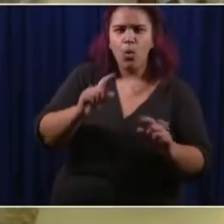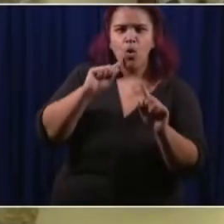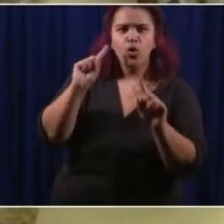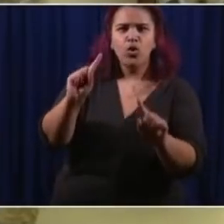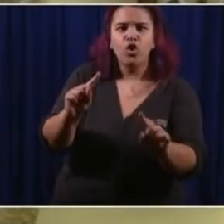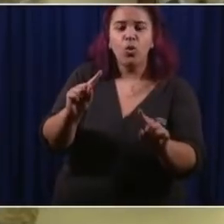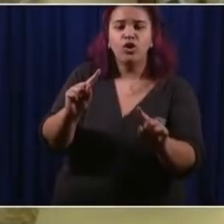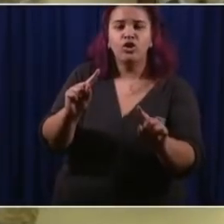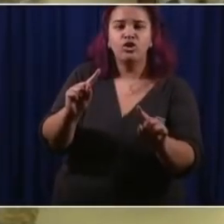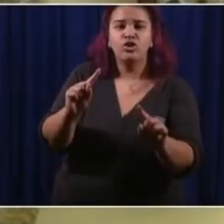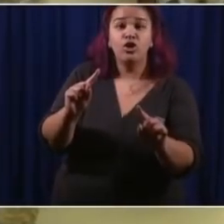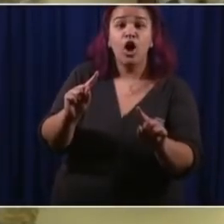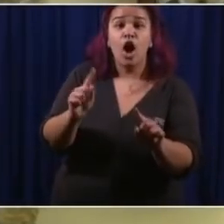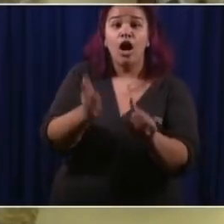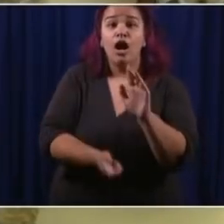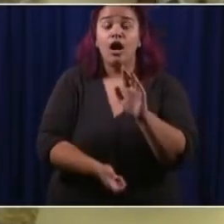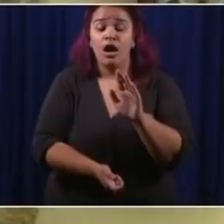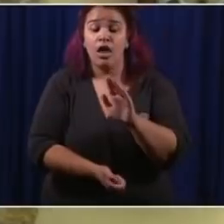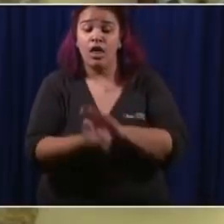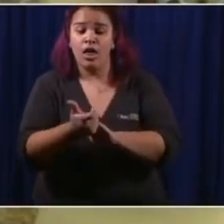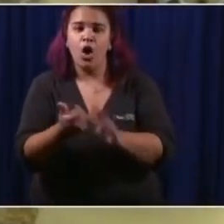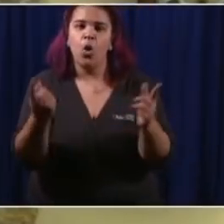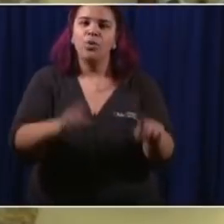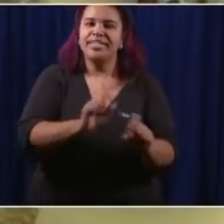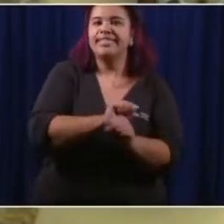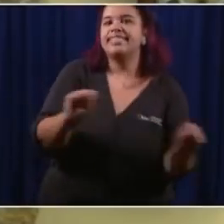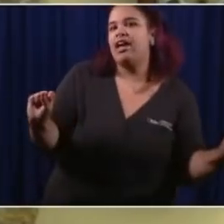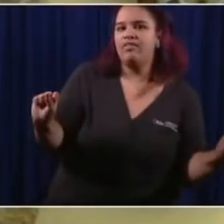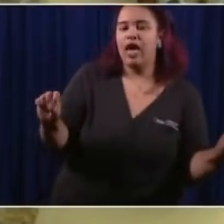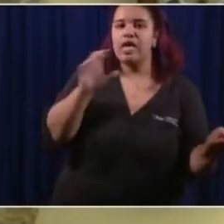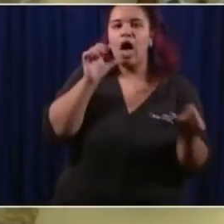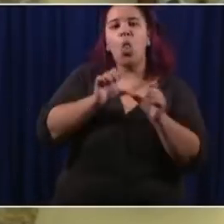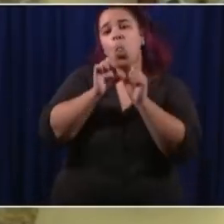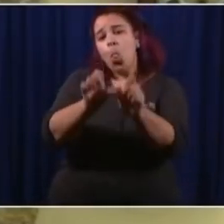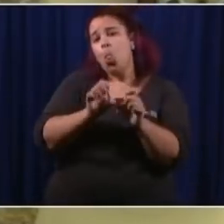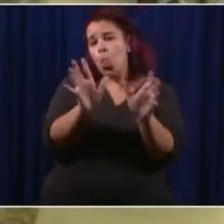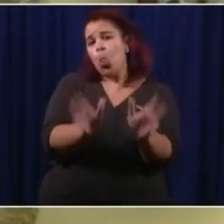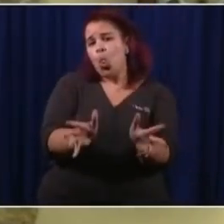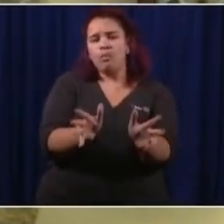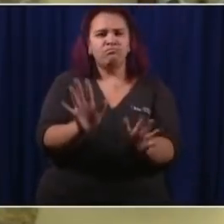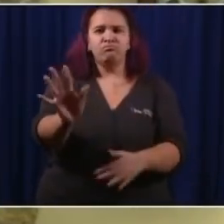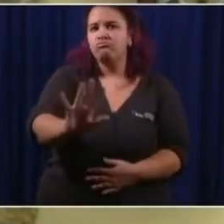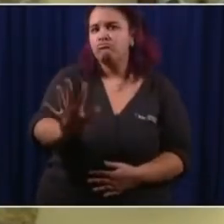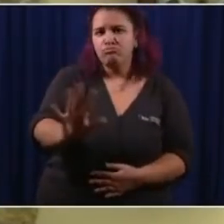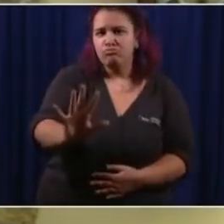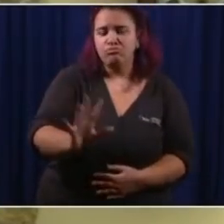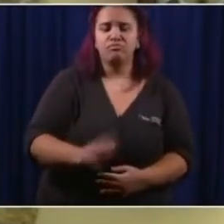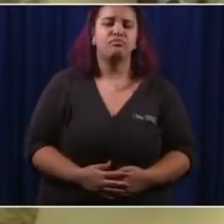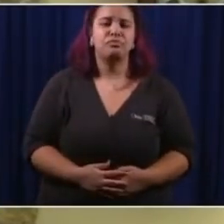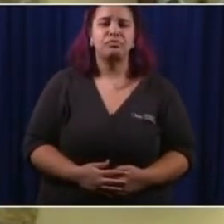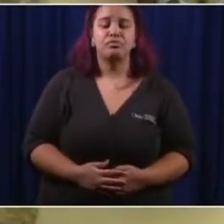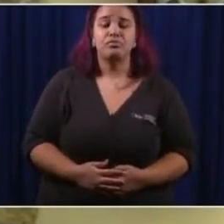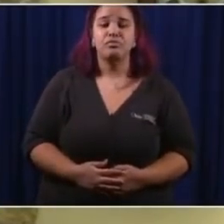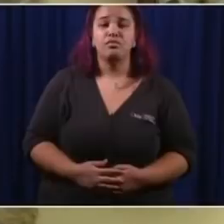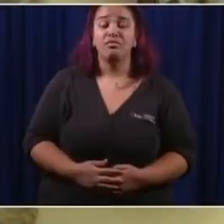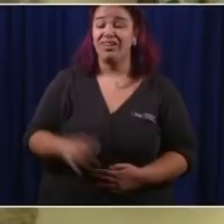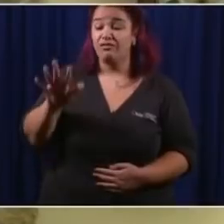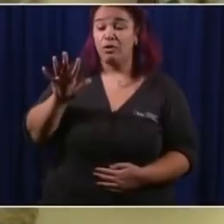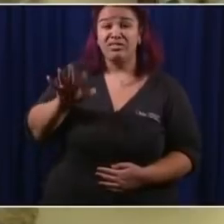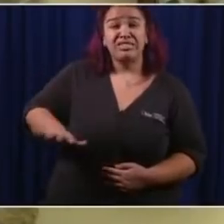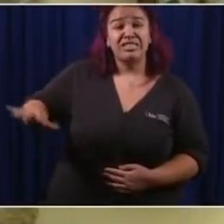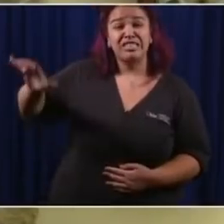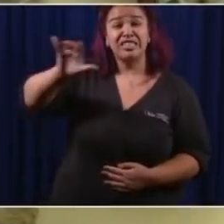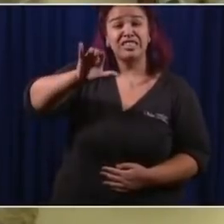going to get through this. And my goal is for as many Ohioans as possible, all of us if possible, to get through